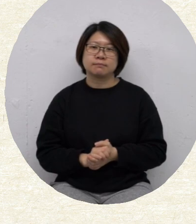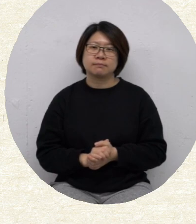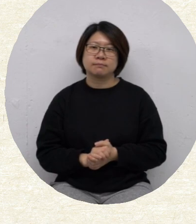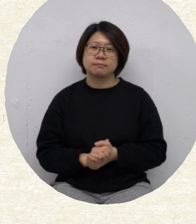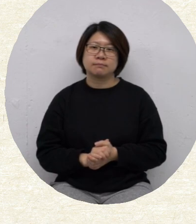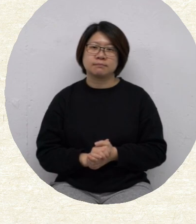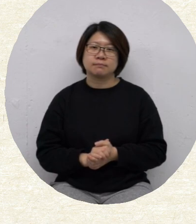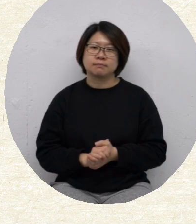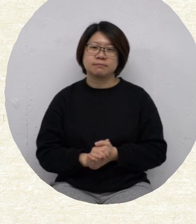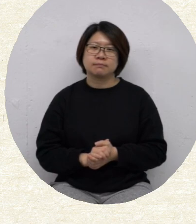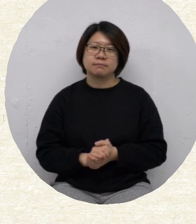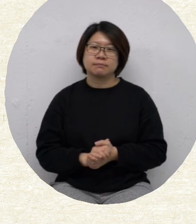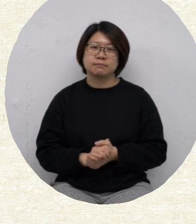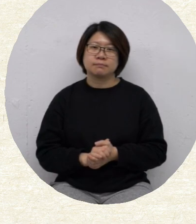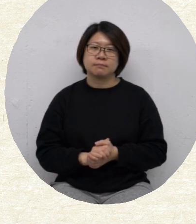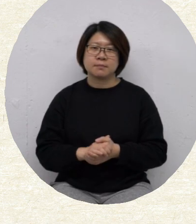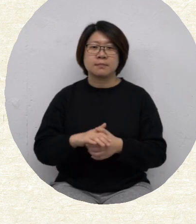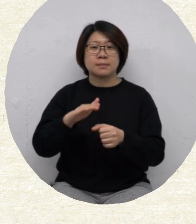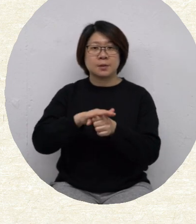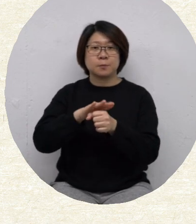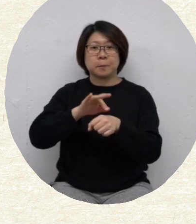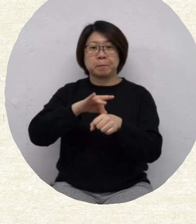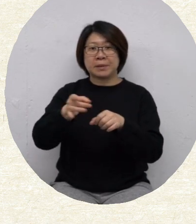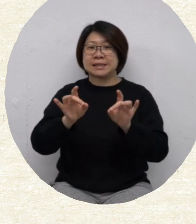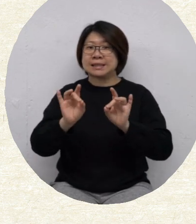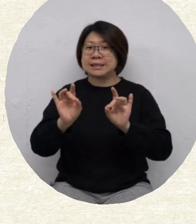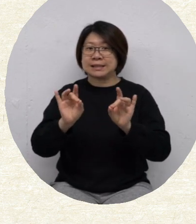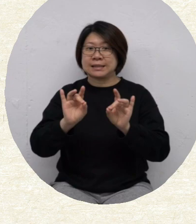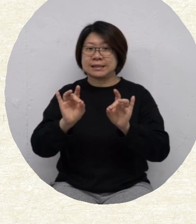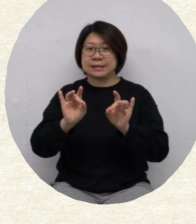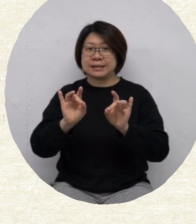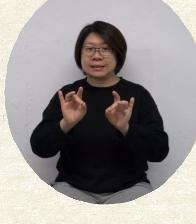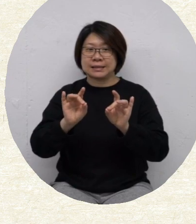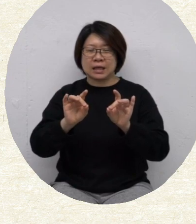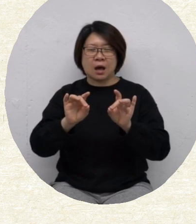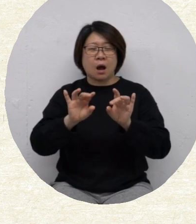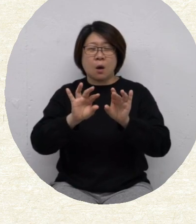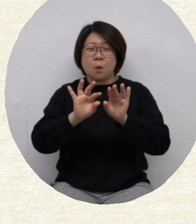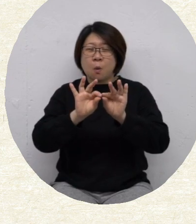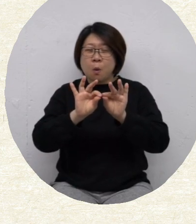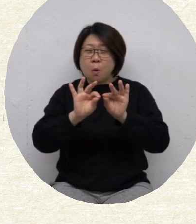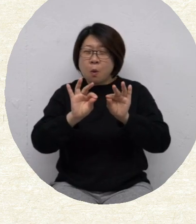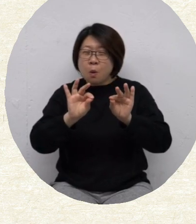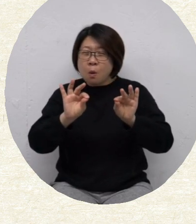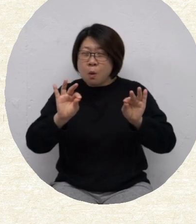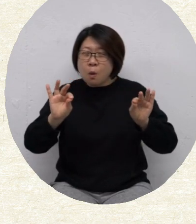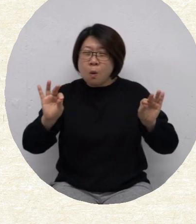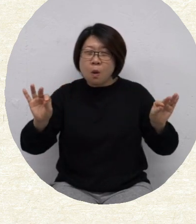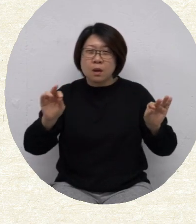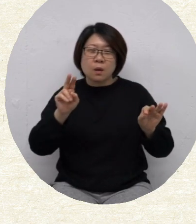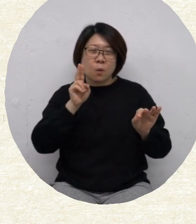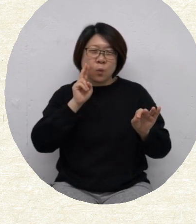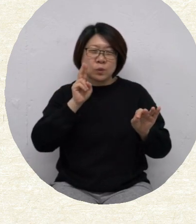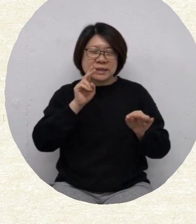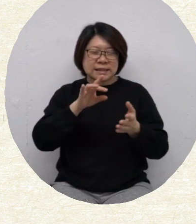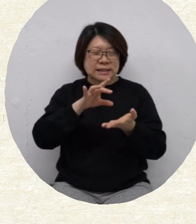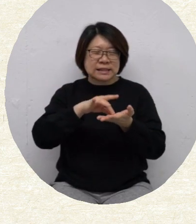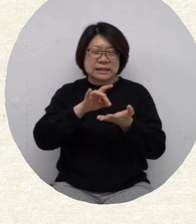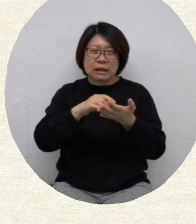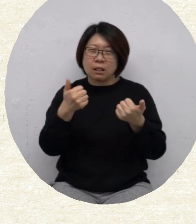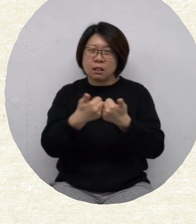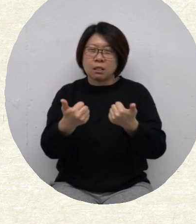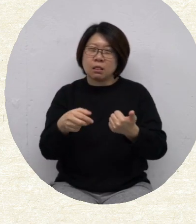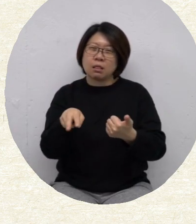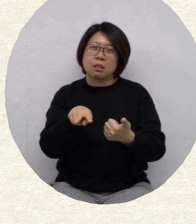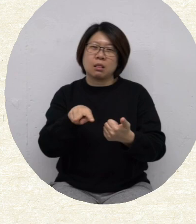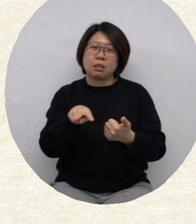form. This is an example of a hand-drawn film on the left, which is used to expose onto a photolitho